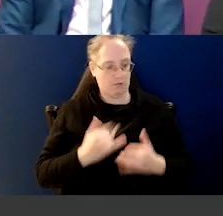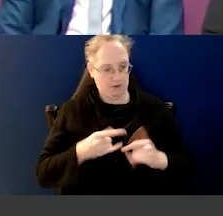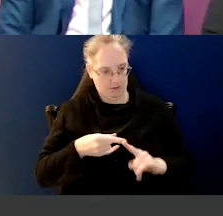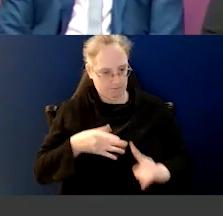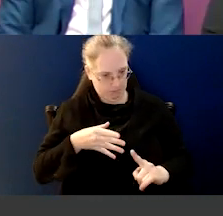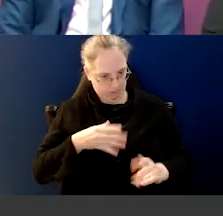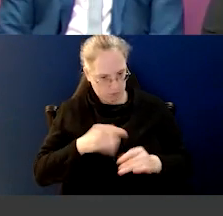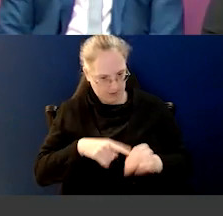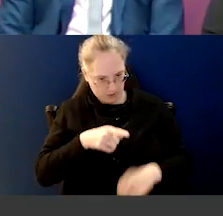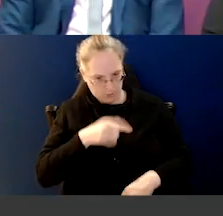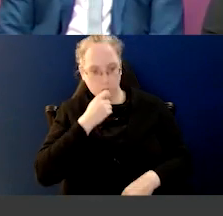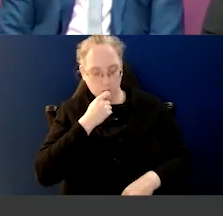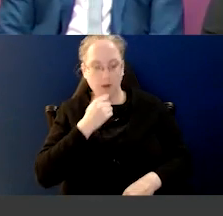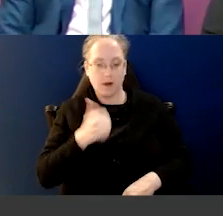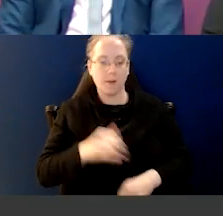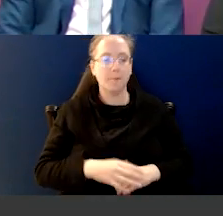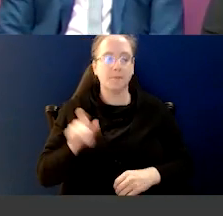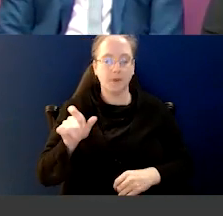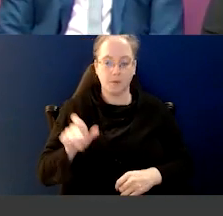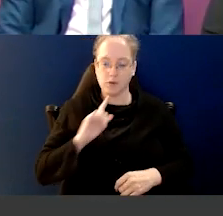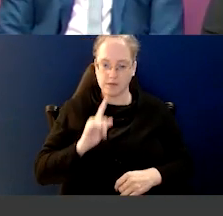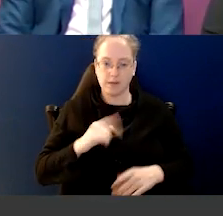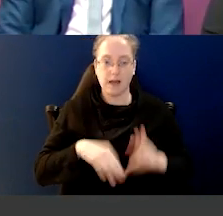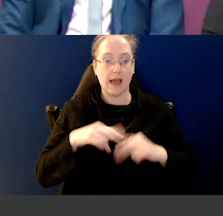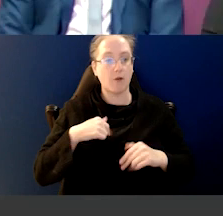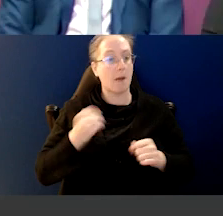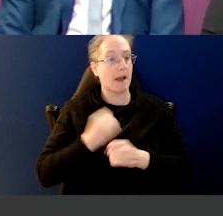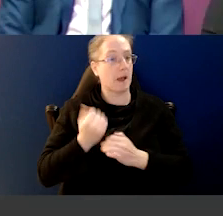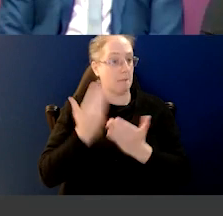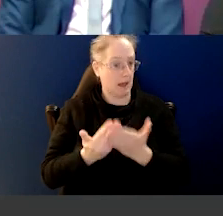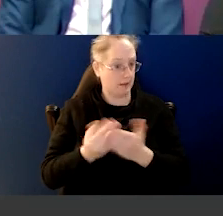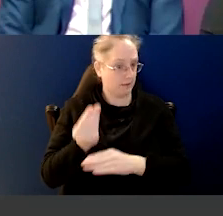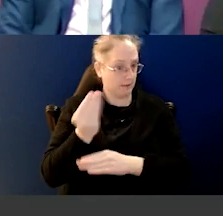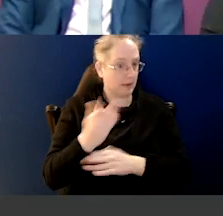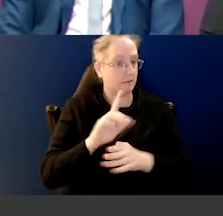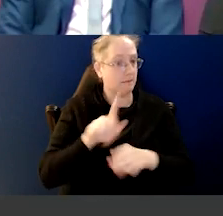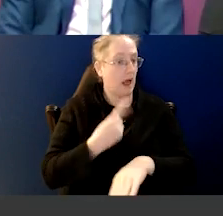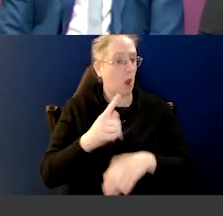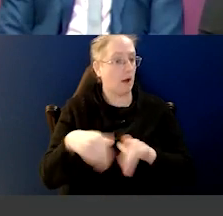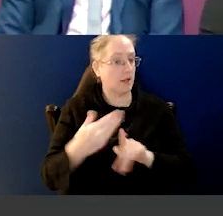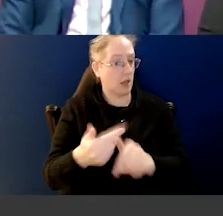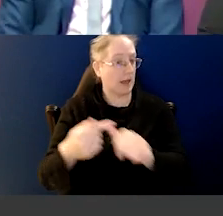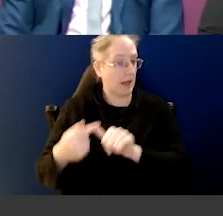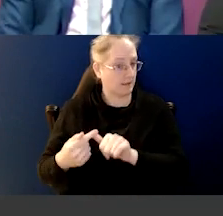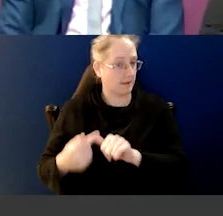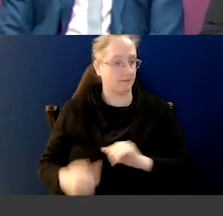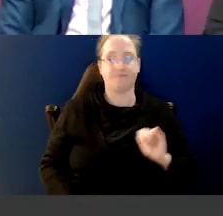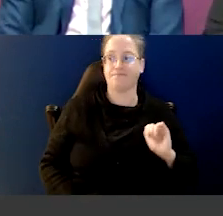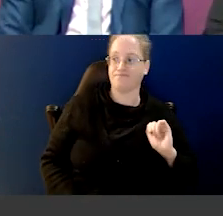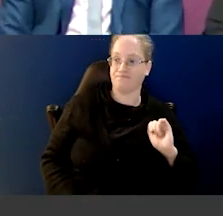It's first one is, when I make a complaint, how long will it take for me to get an answer? That's a very good